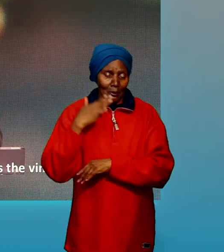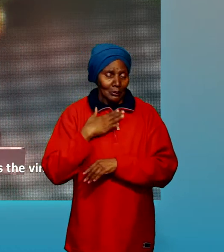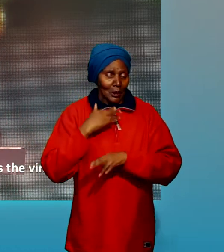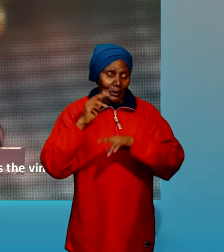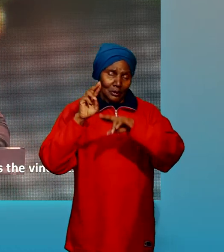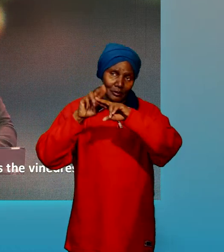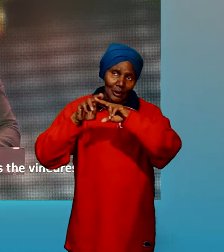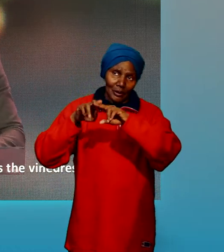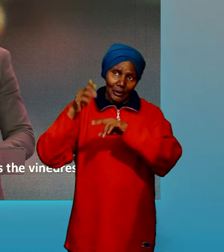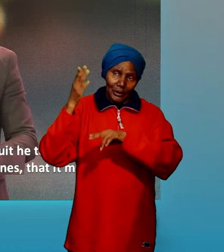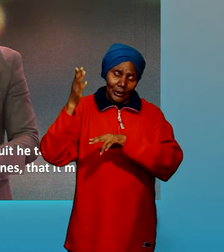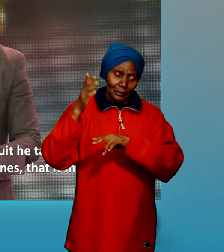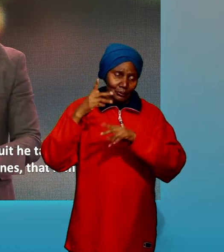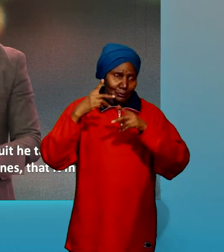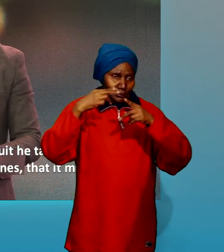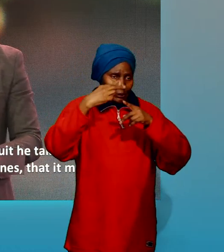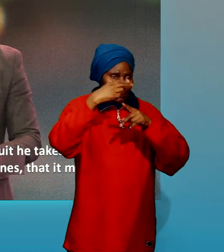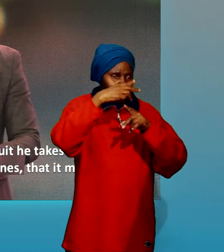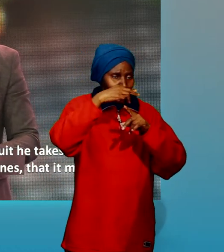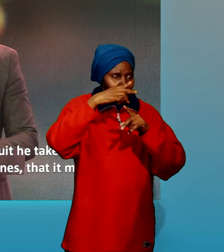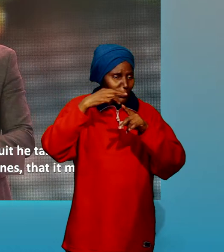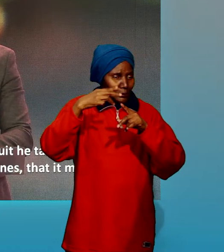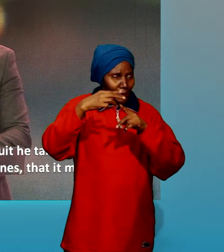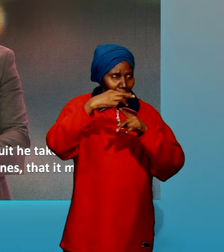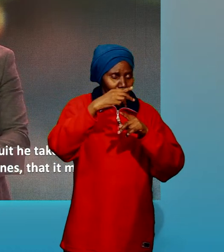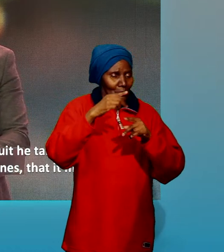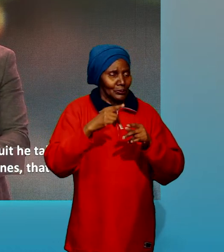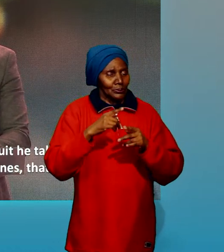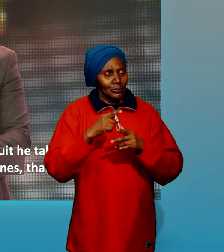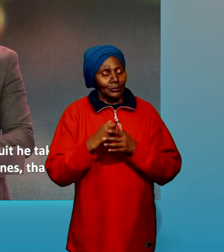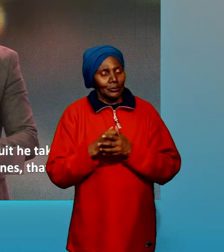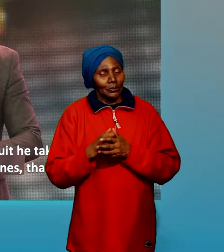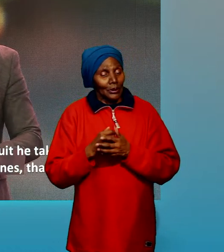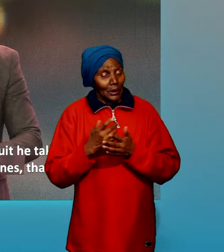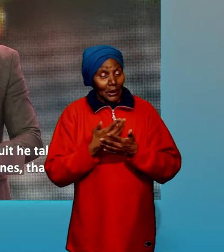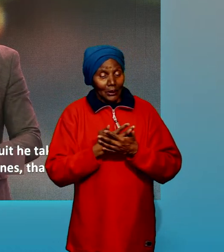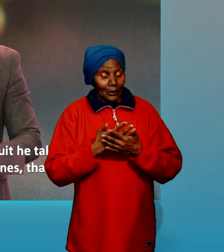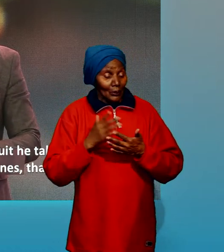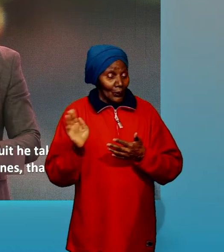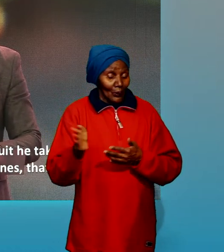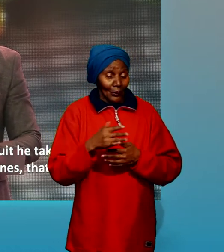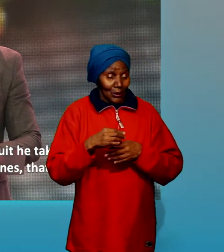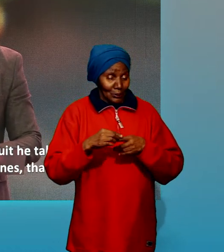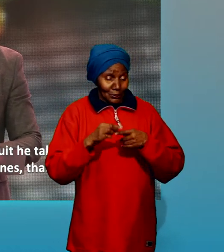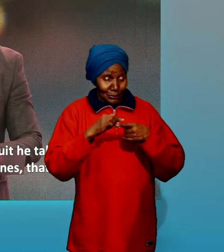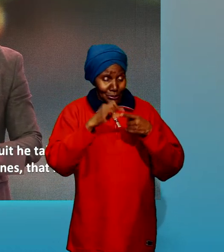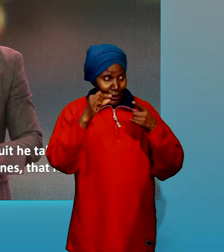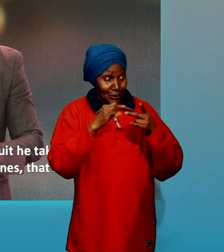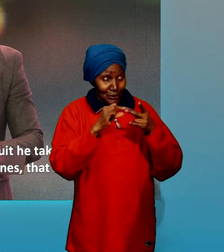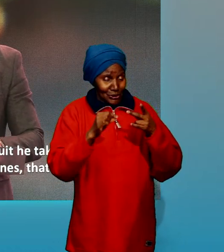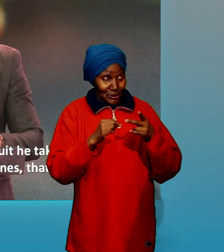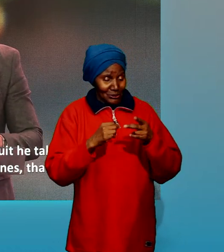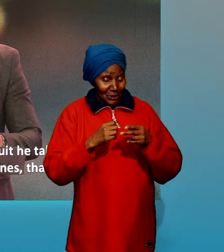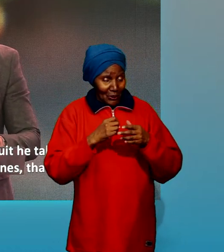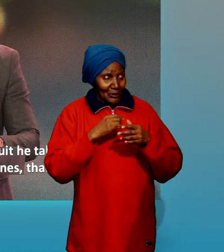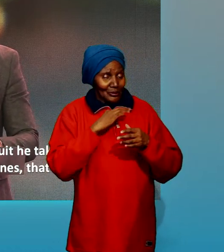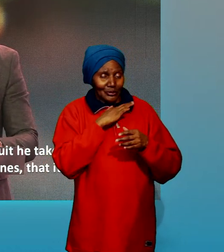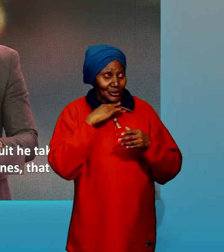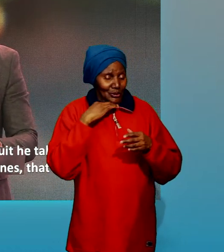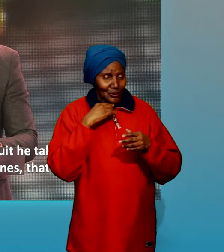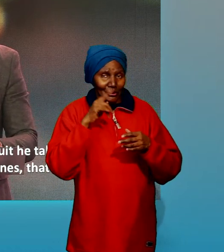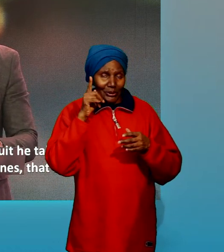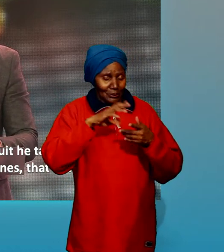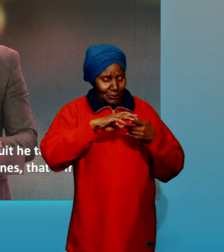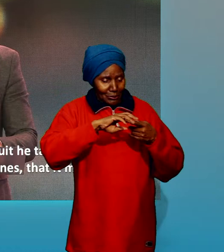Father is the vine dresser. Every branch in me that does not bear fruit, he takes away, and every branch